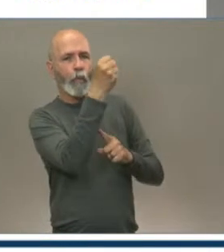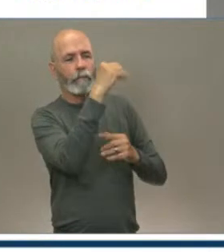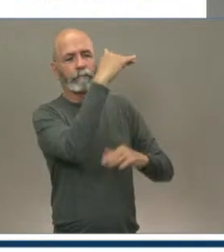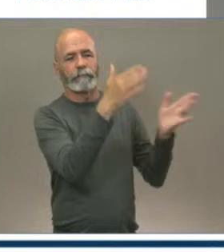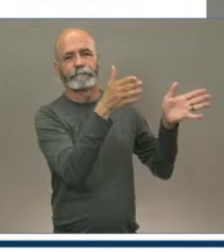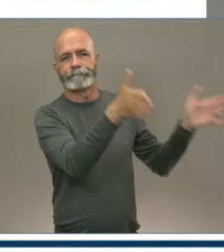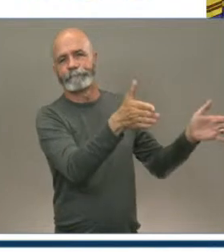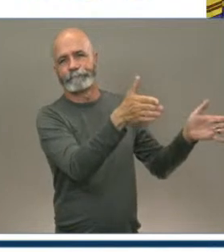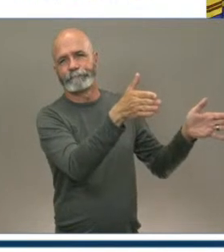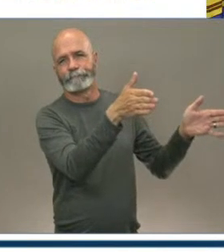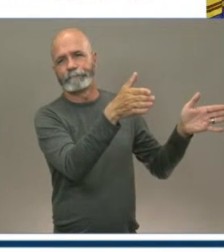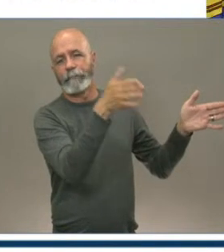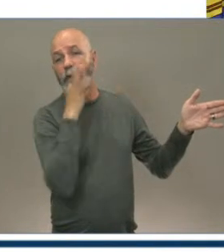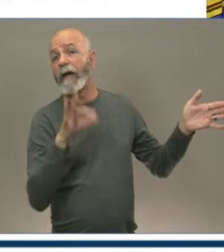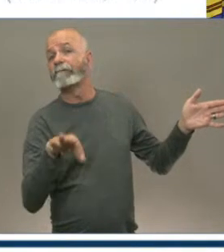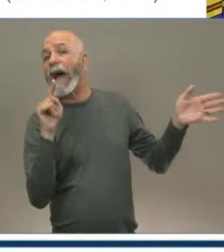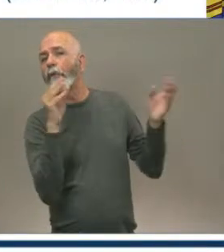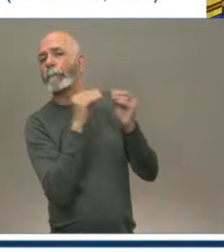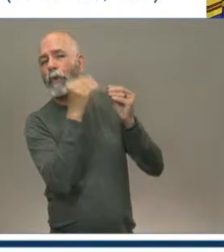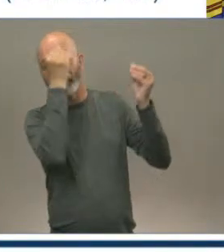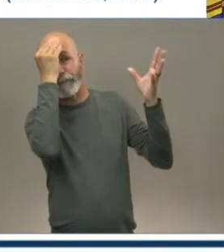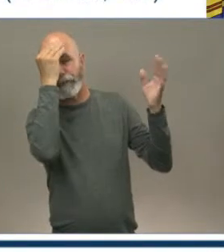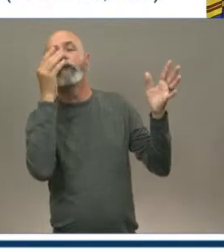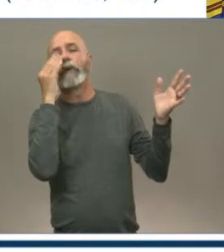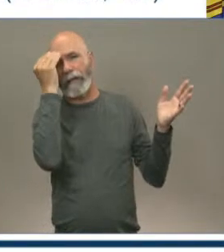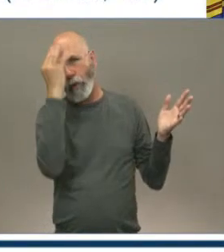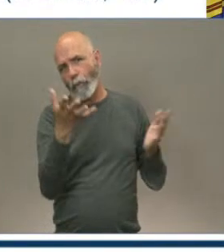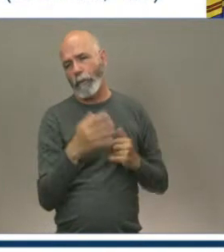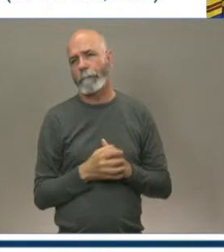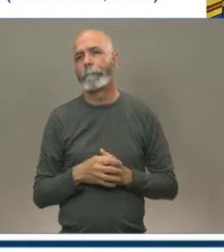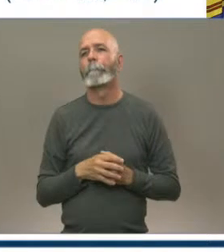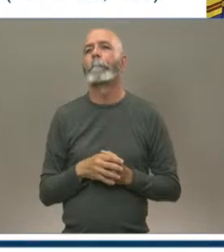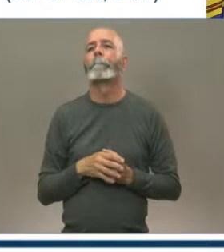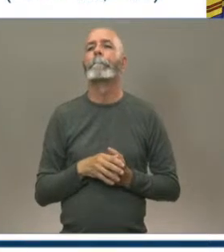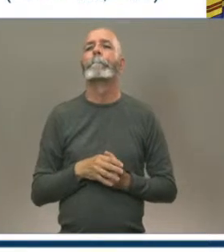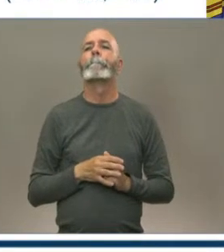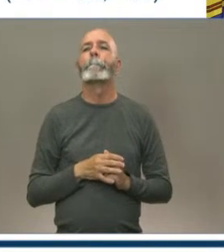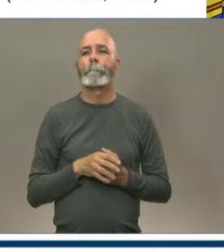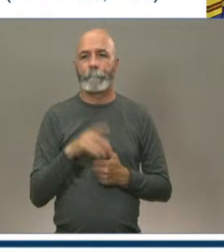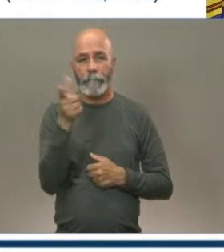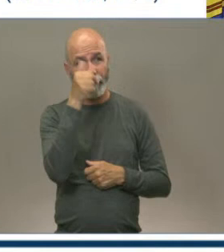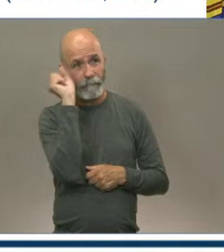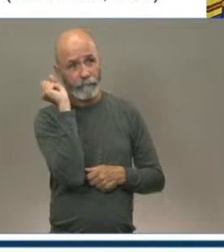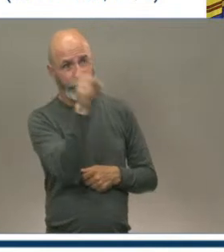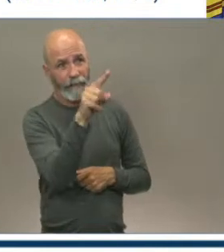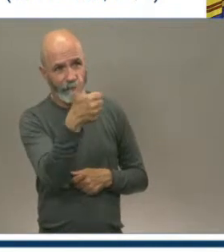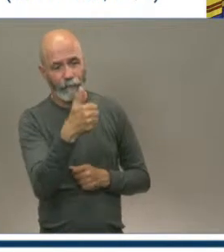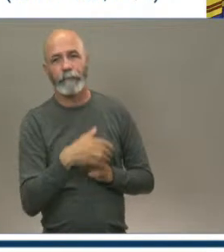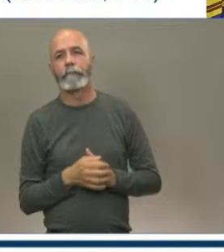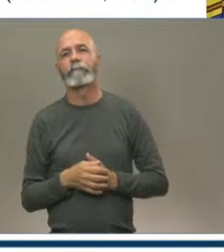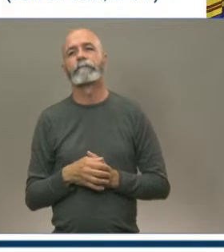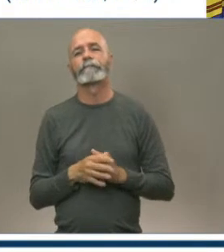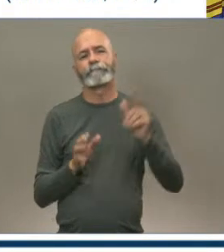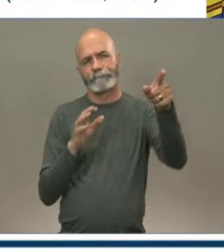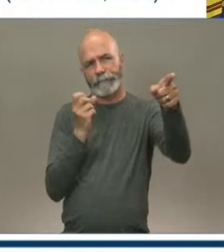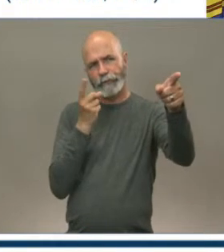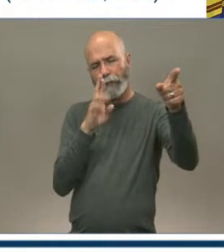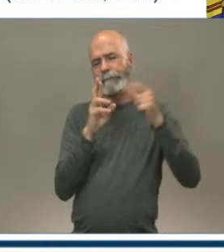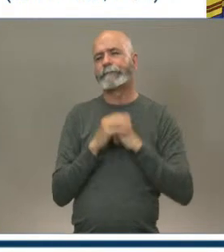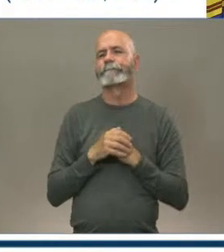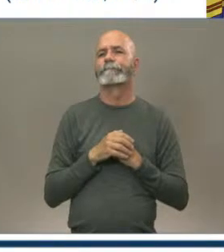decisions. Marika, do you have a follow-up? Yes, I do. Thank you. Can you, Dr. Strang, also explain to us just a bit